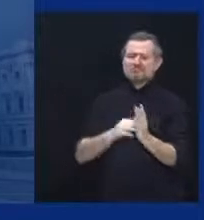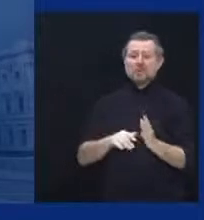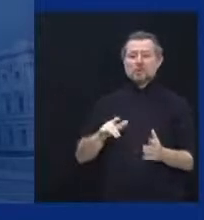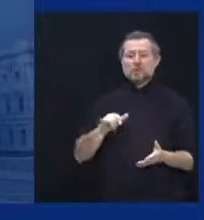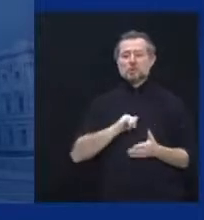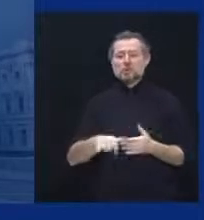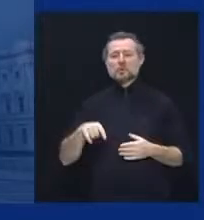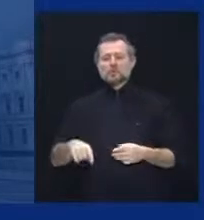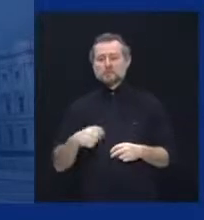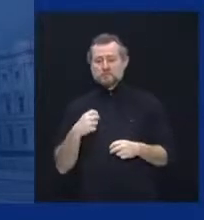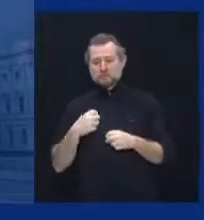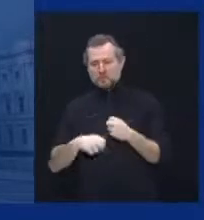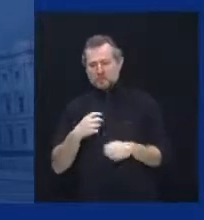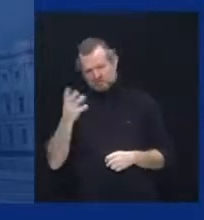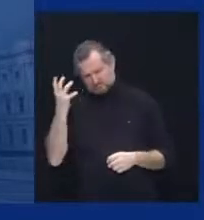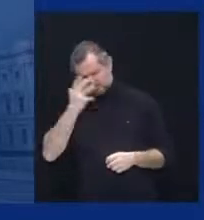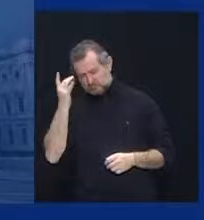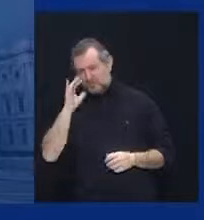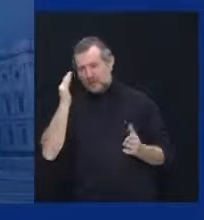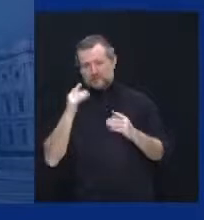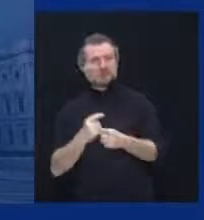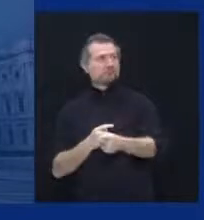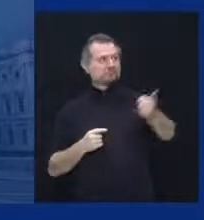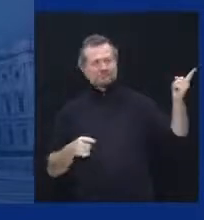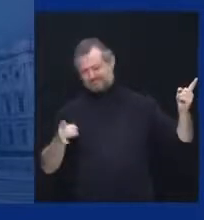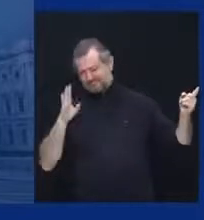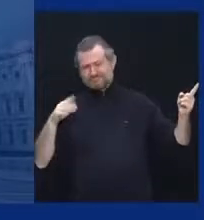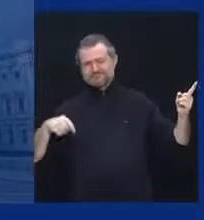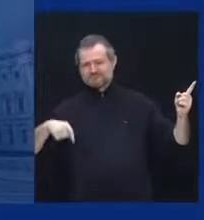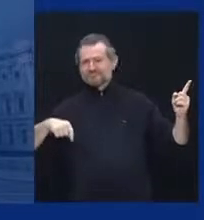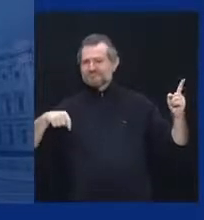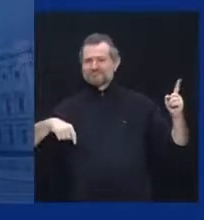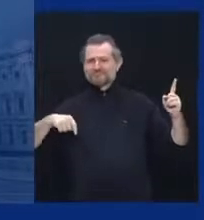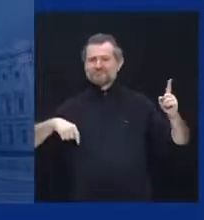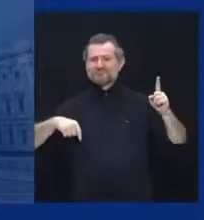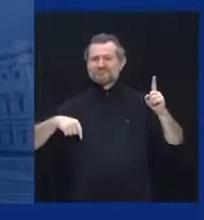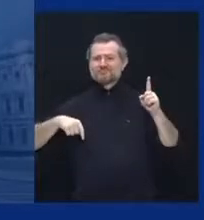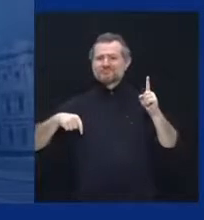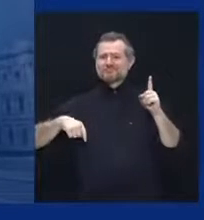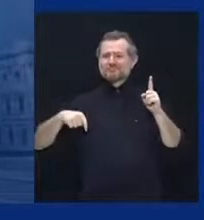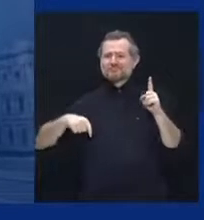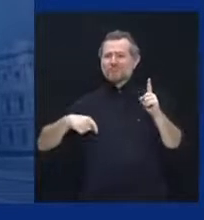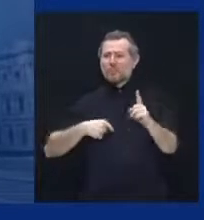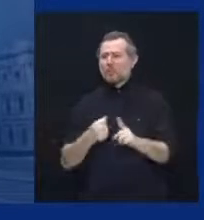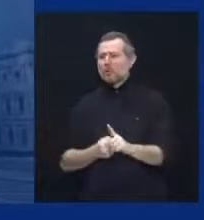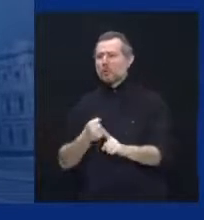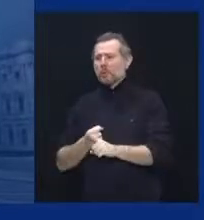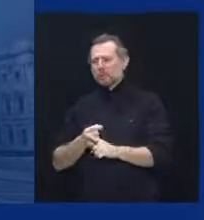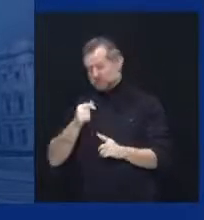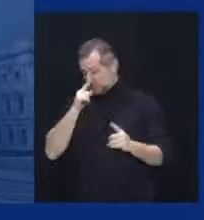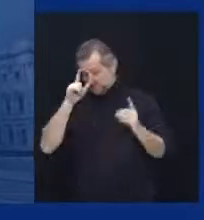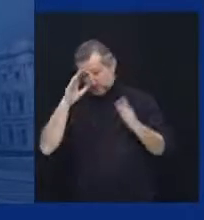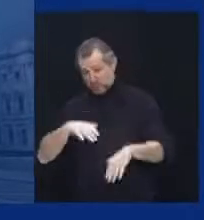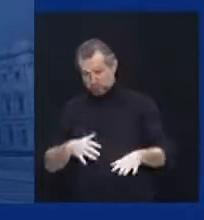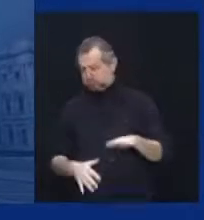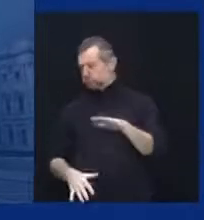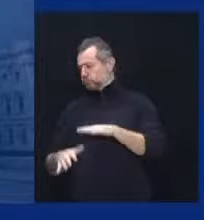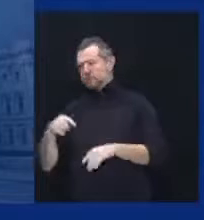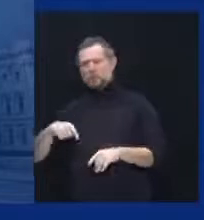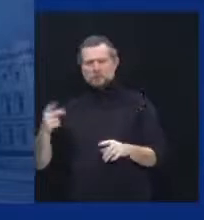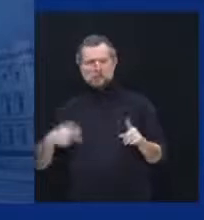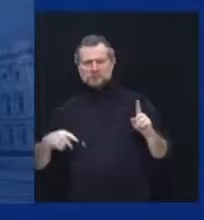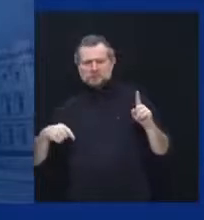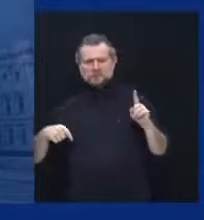different problem than you had. New York was ambushed. New York got hit harder. New York was hurt